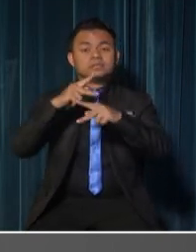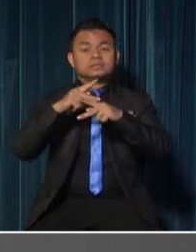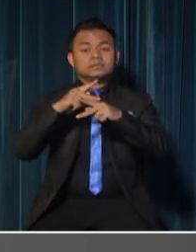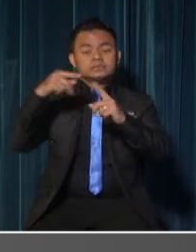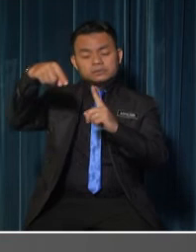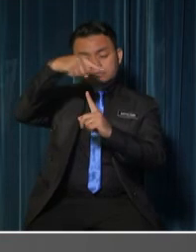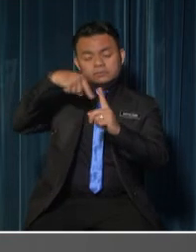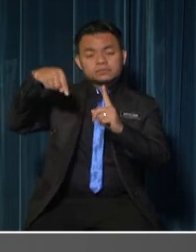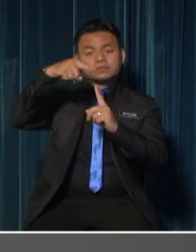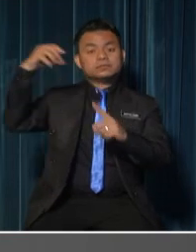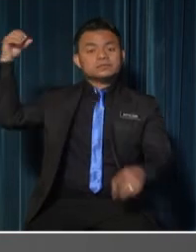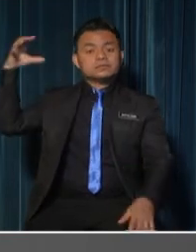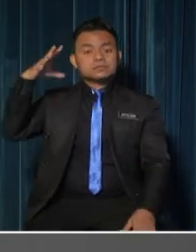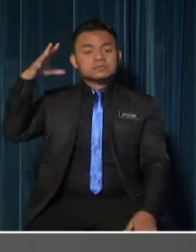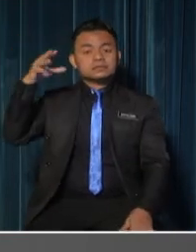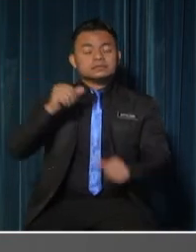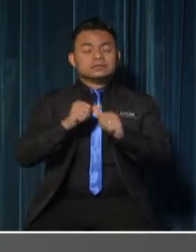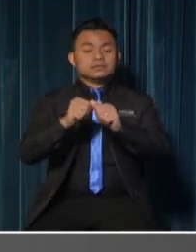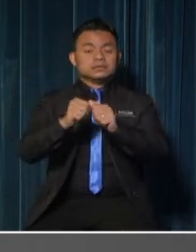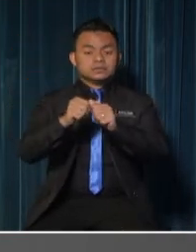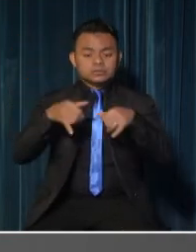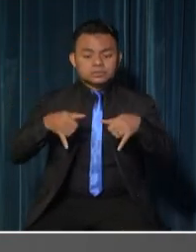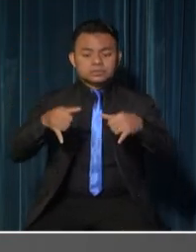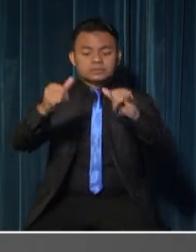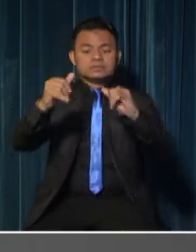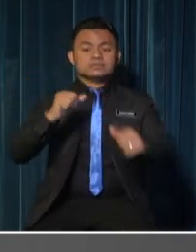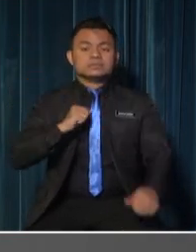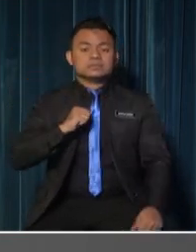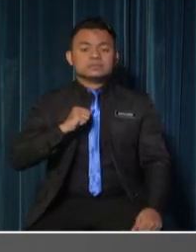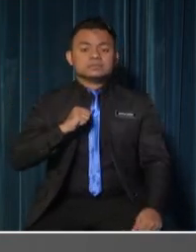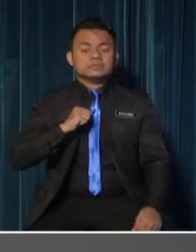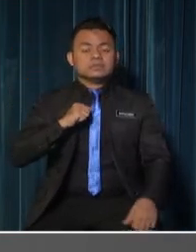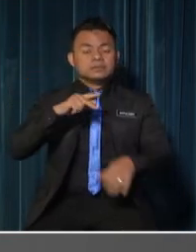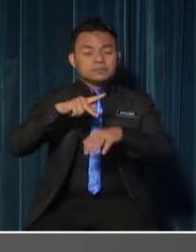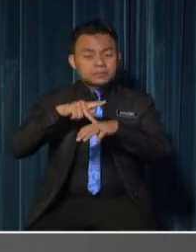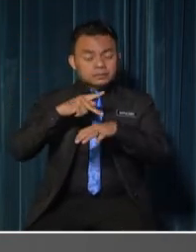in its own path, called an orbit.